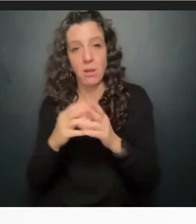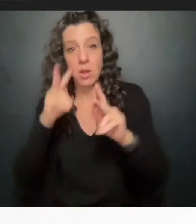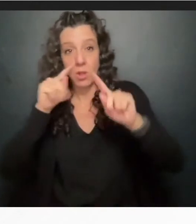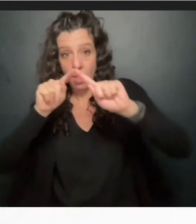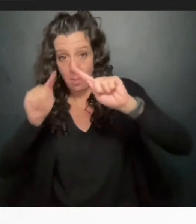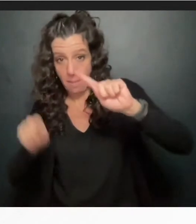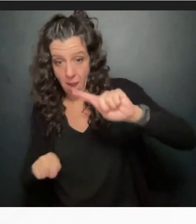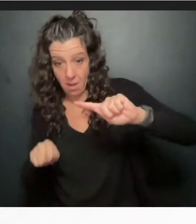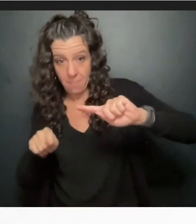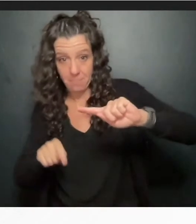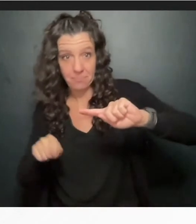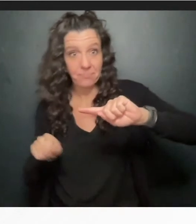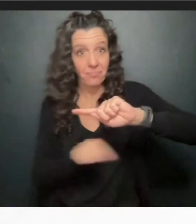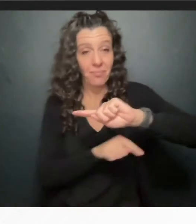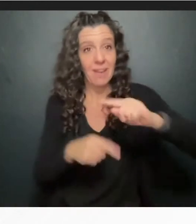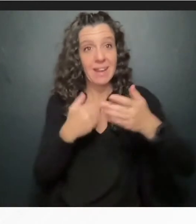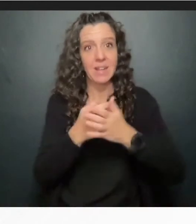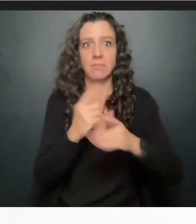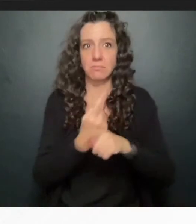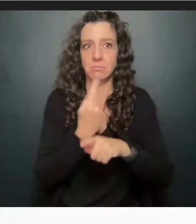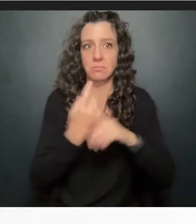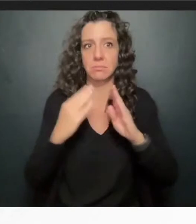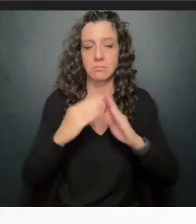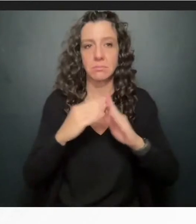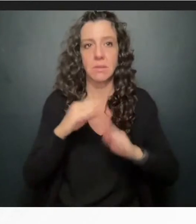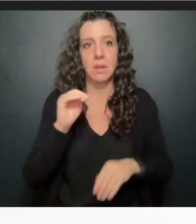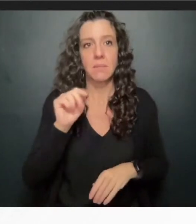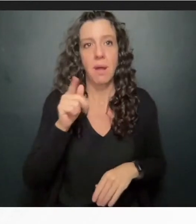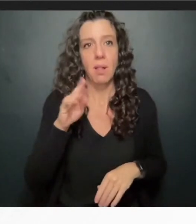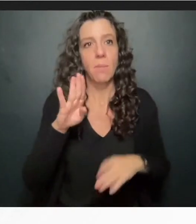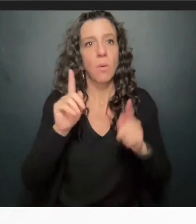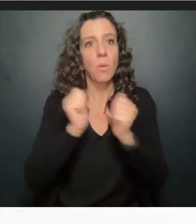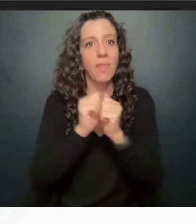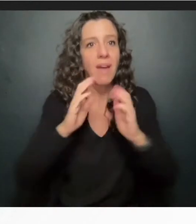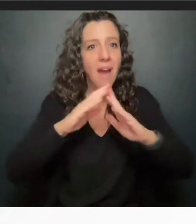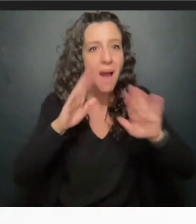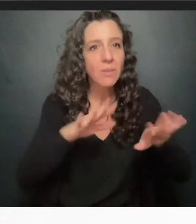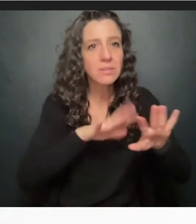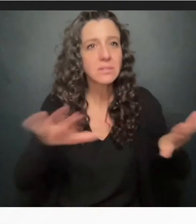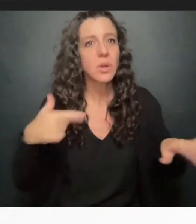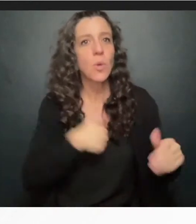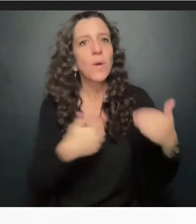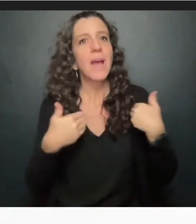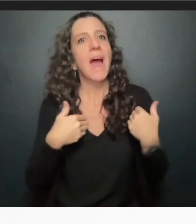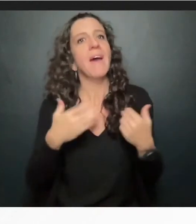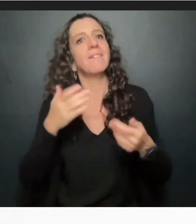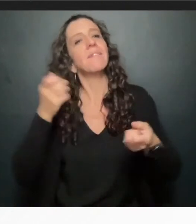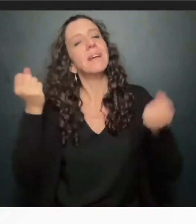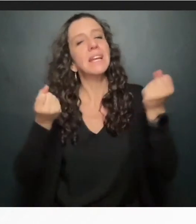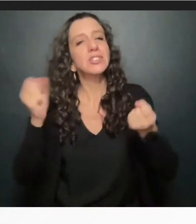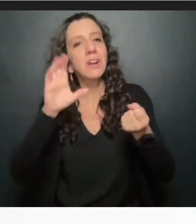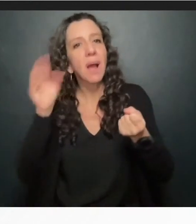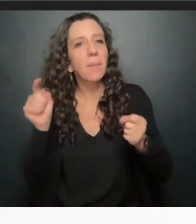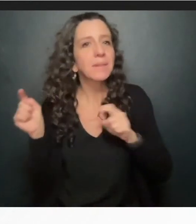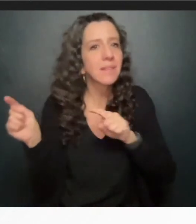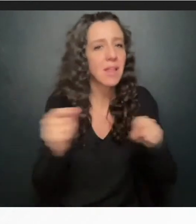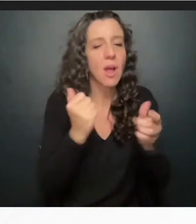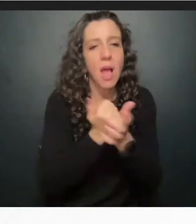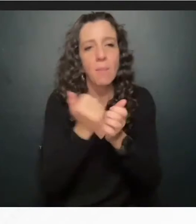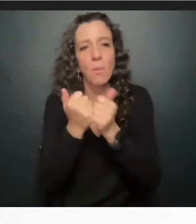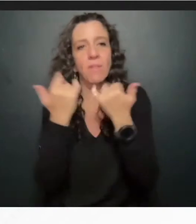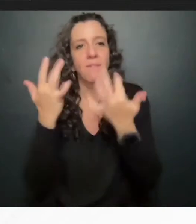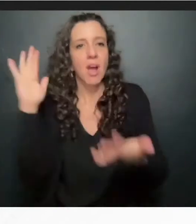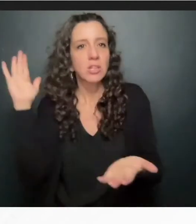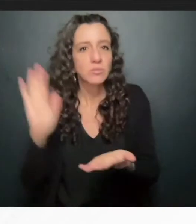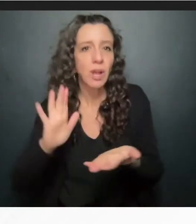had the structures, we have a presence in there with our engine companies doing the fire suppression and mop-up endeavor in there and looking for any